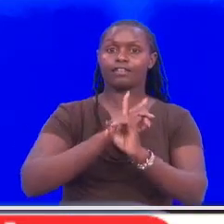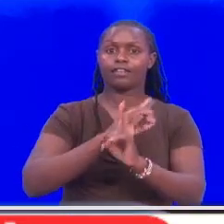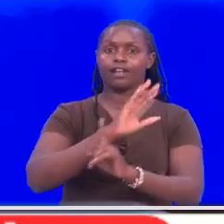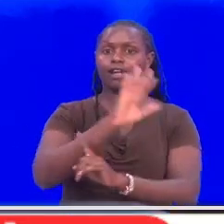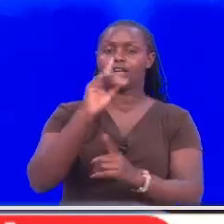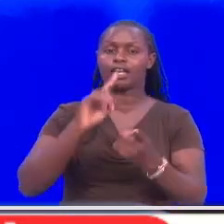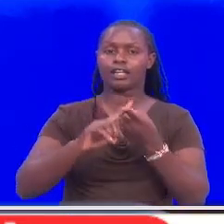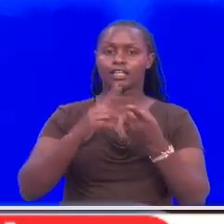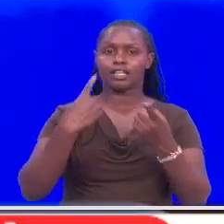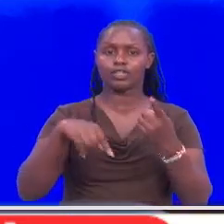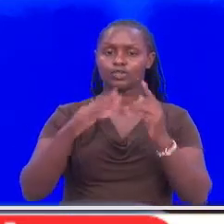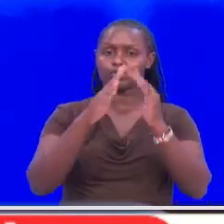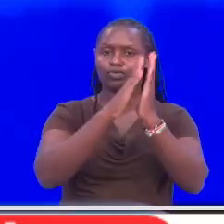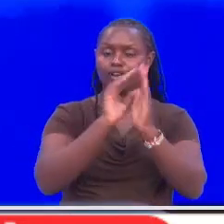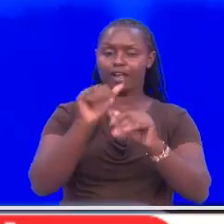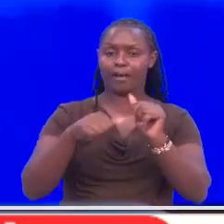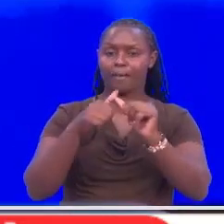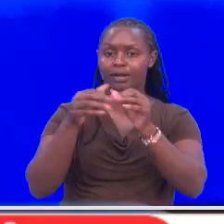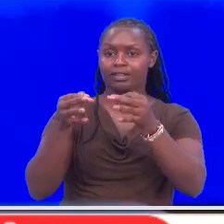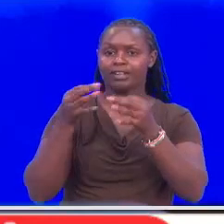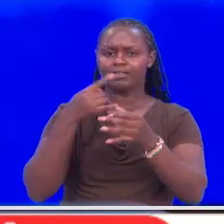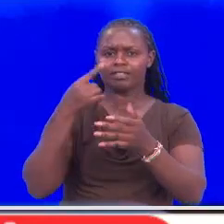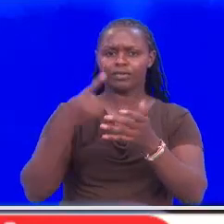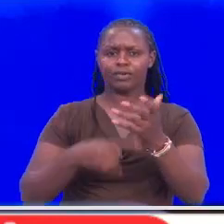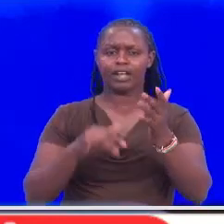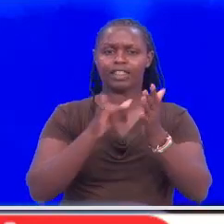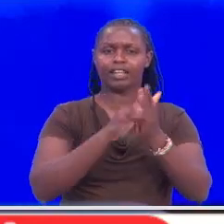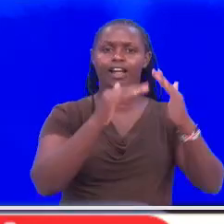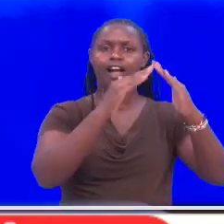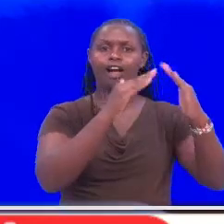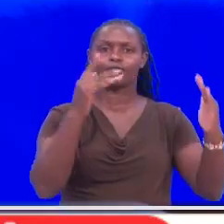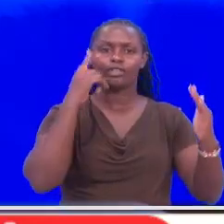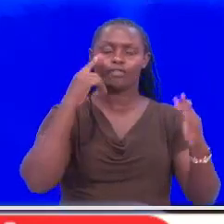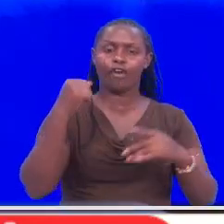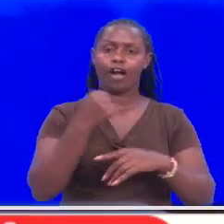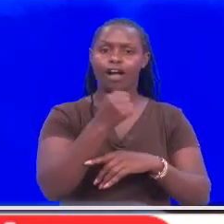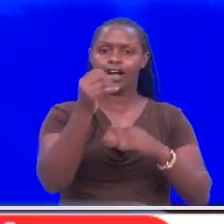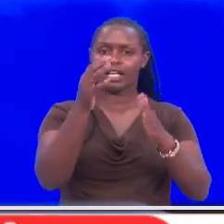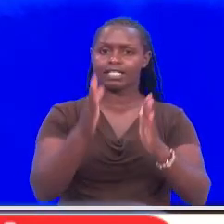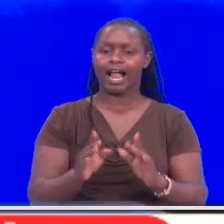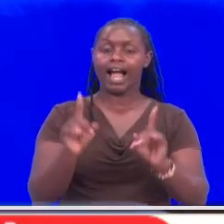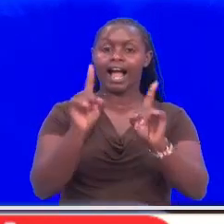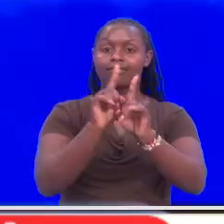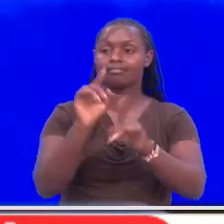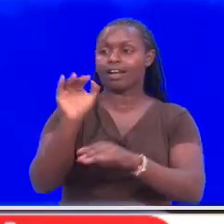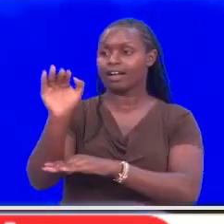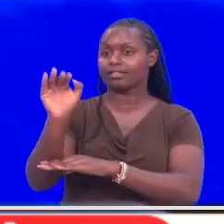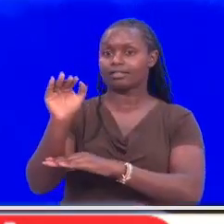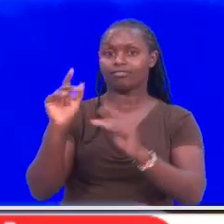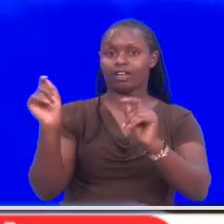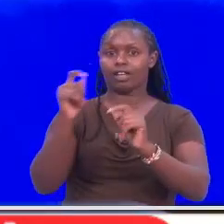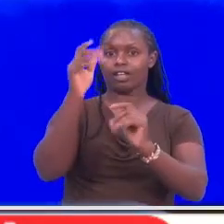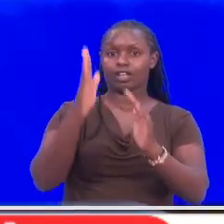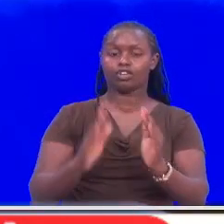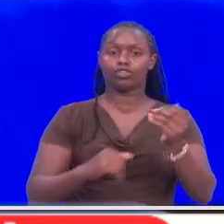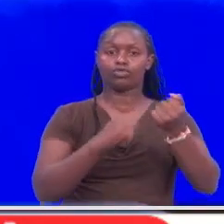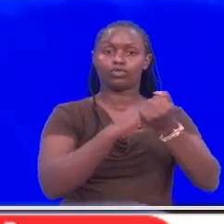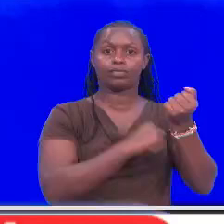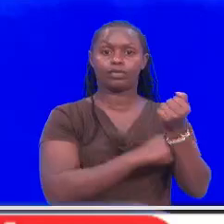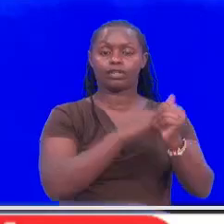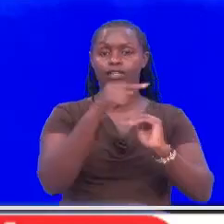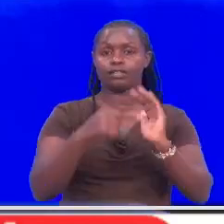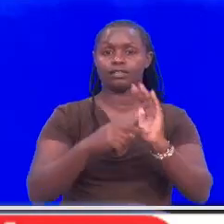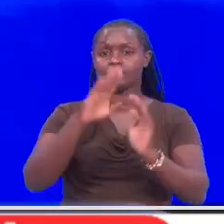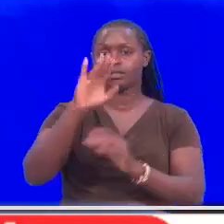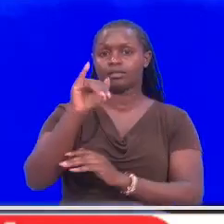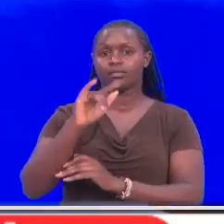housing levy, calling it a mortgage for hustlers, as he appealed to Kenyans to support the housing levy, as Chichi Josephine